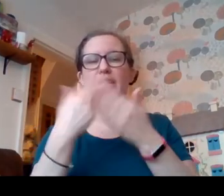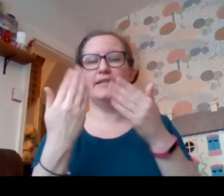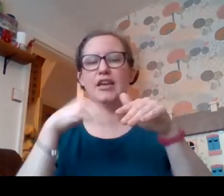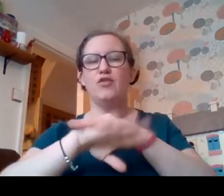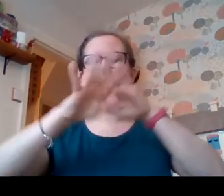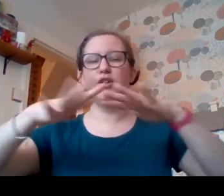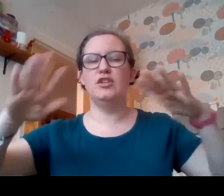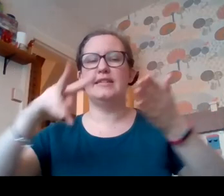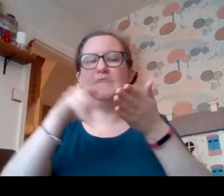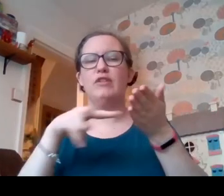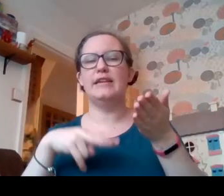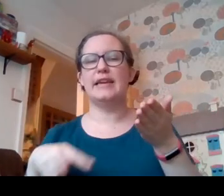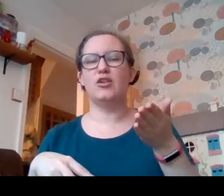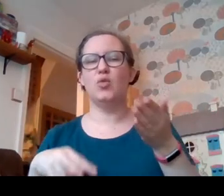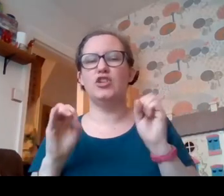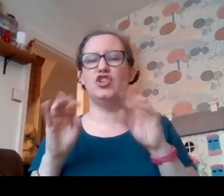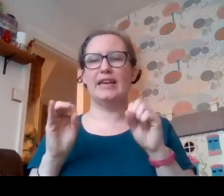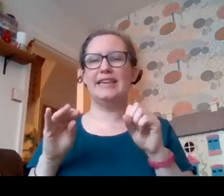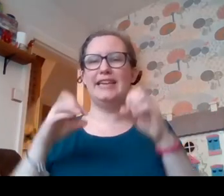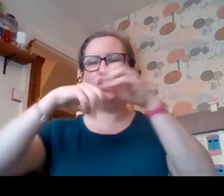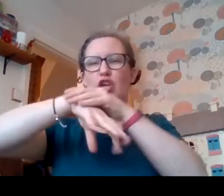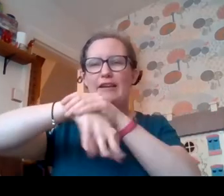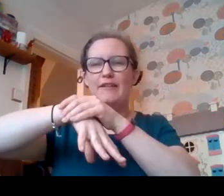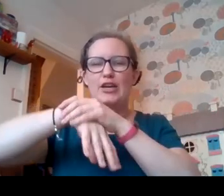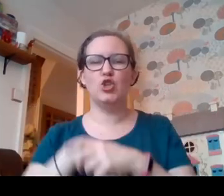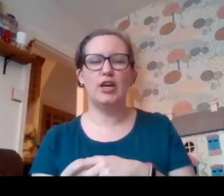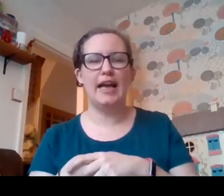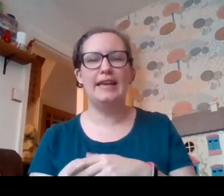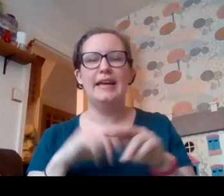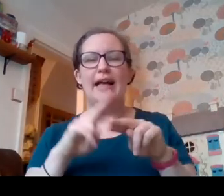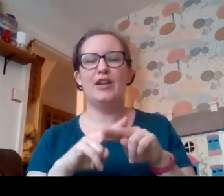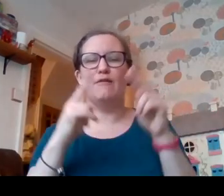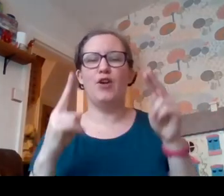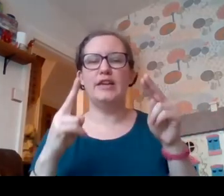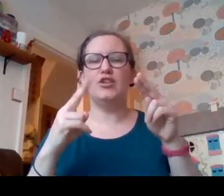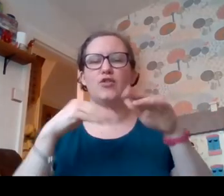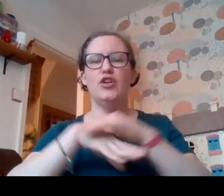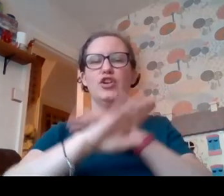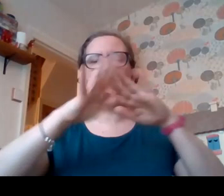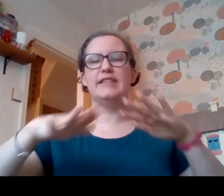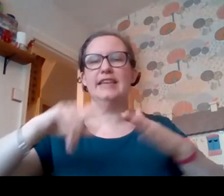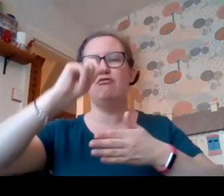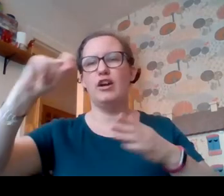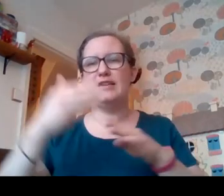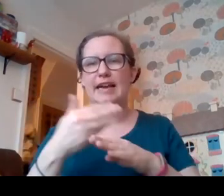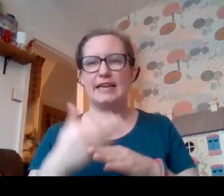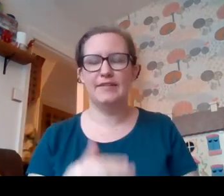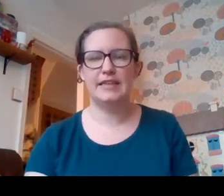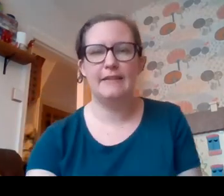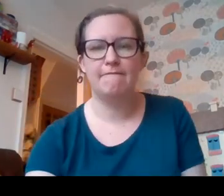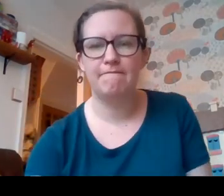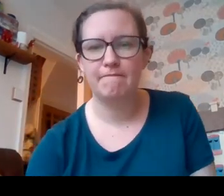On Thursday, you've got some undersea reading called Jazzy Jellyfish, okay? And then on Friday, you've got an under the sea